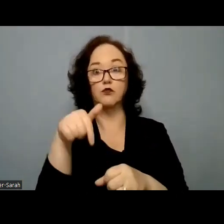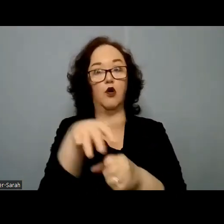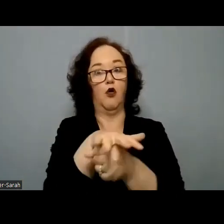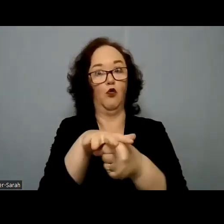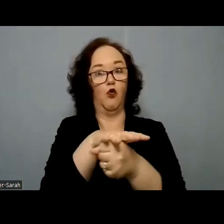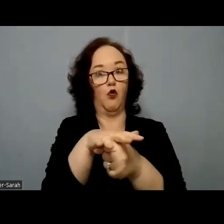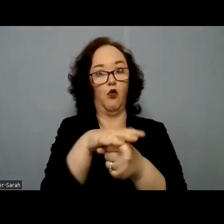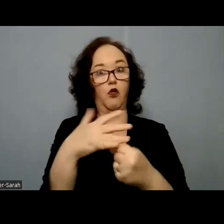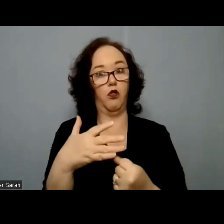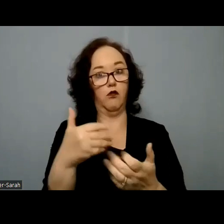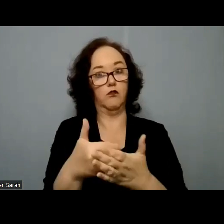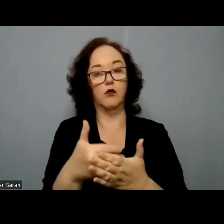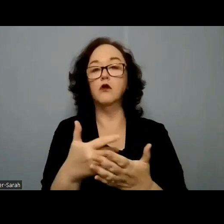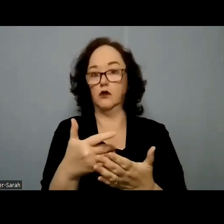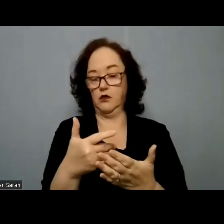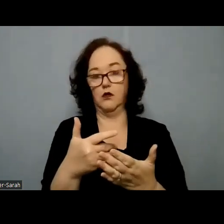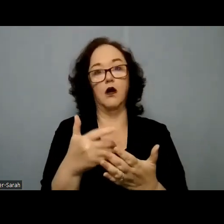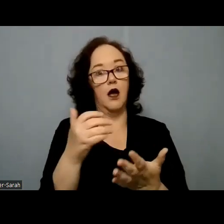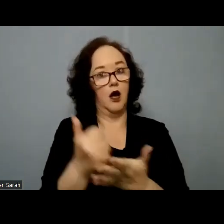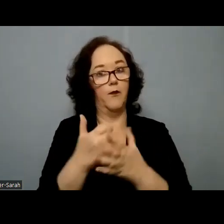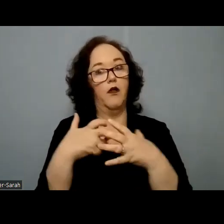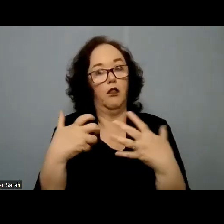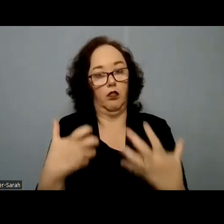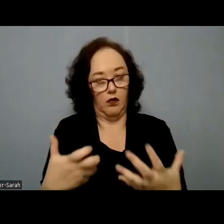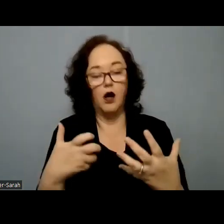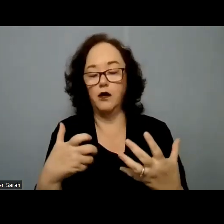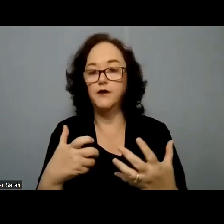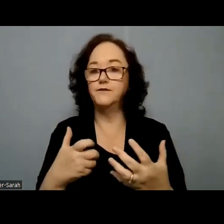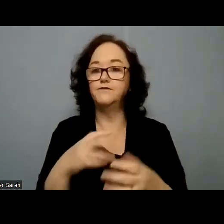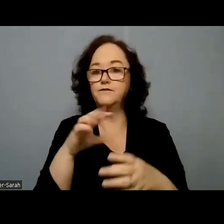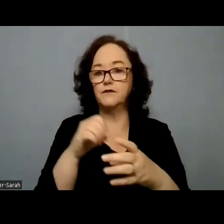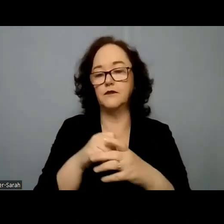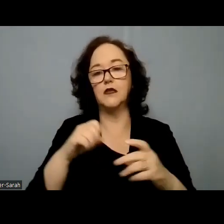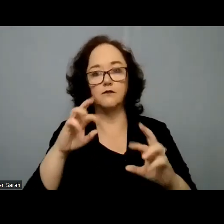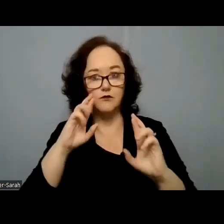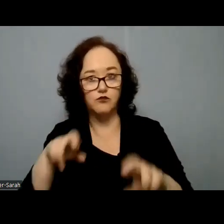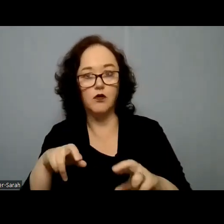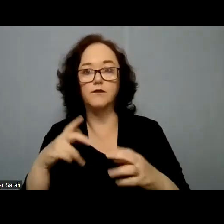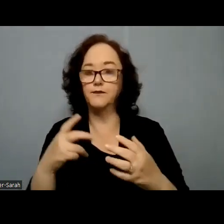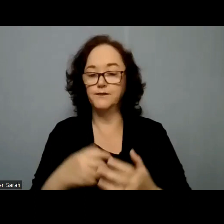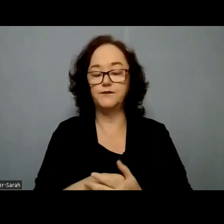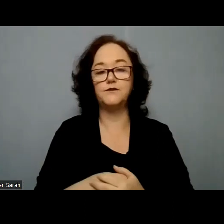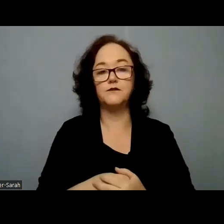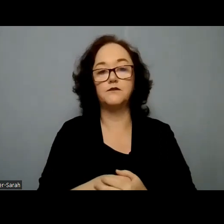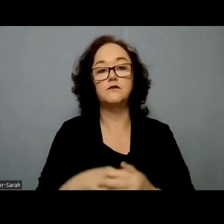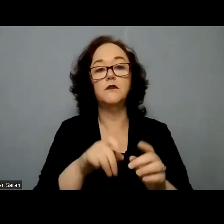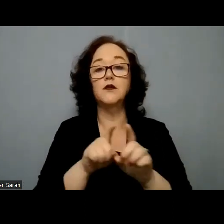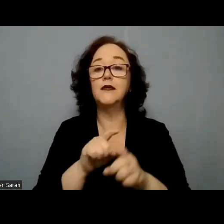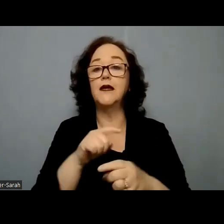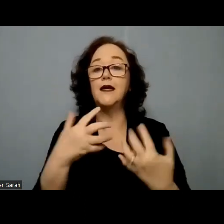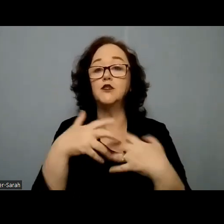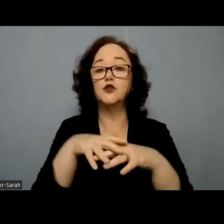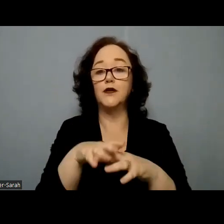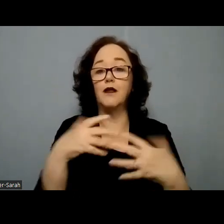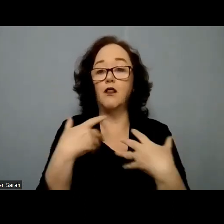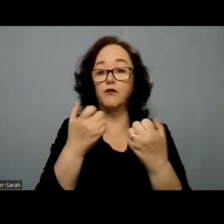in prevention, crisis response, and post-crisis care. We're able to look at our integrated health services, making sure